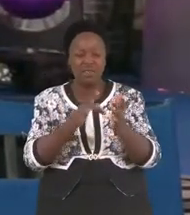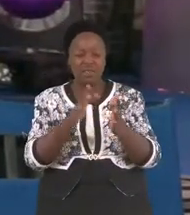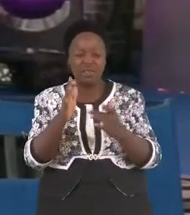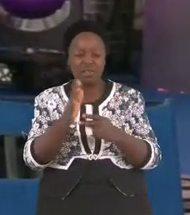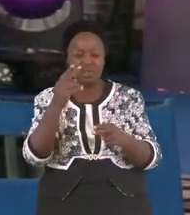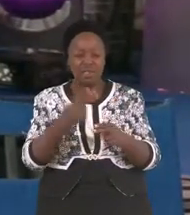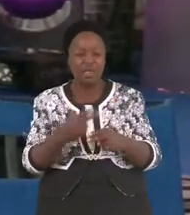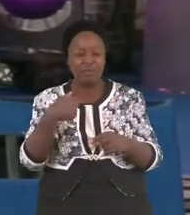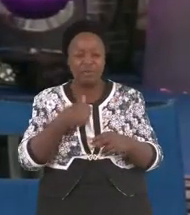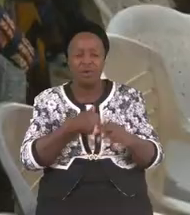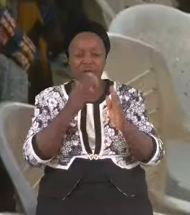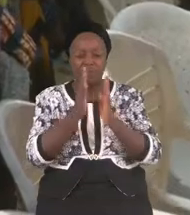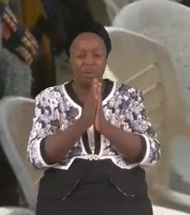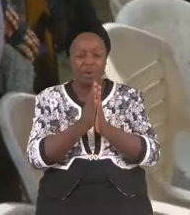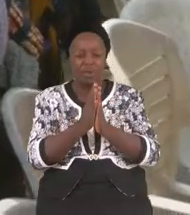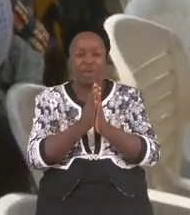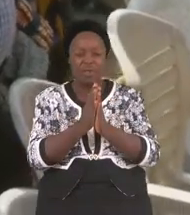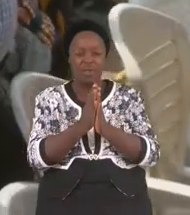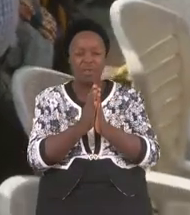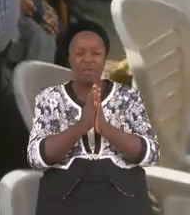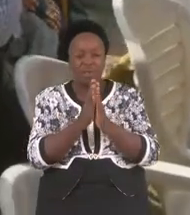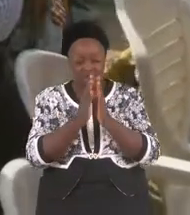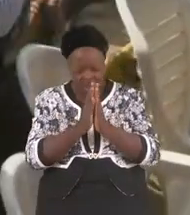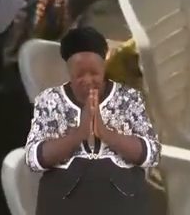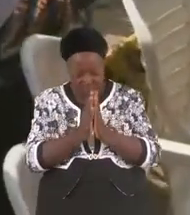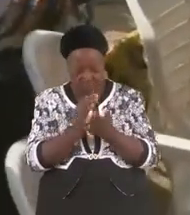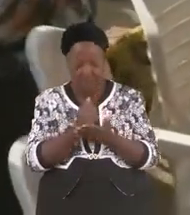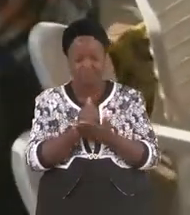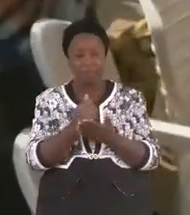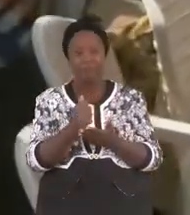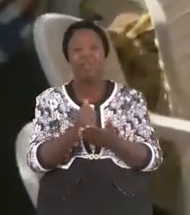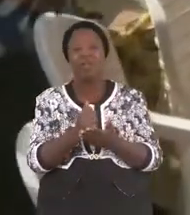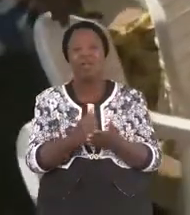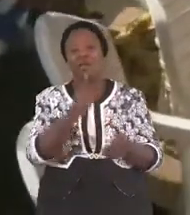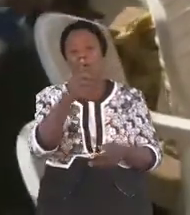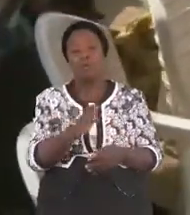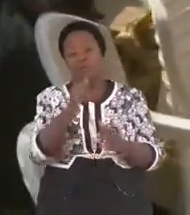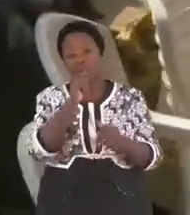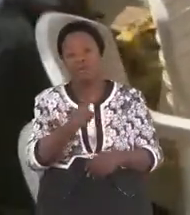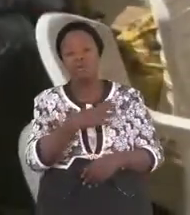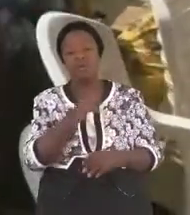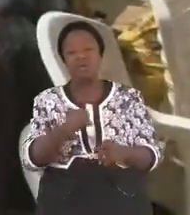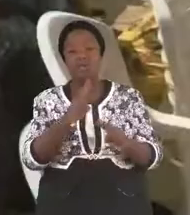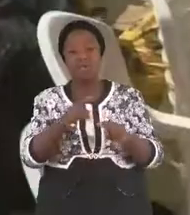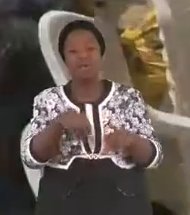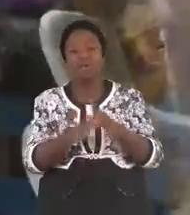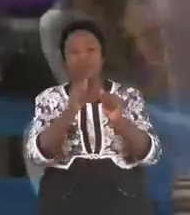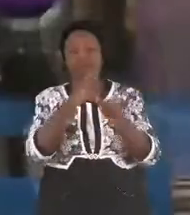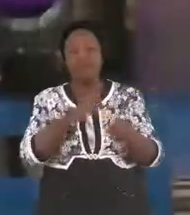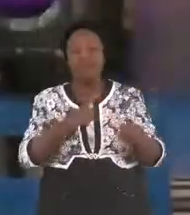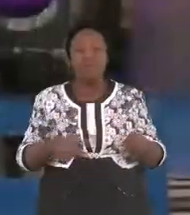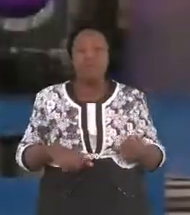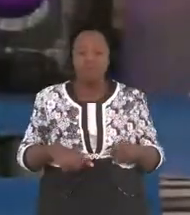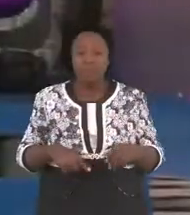we pray. God bless you. You can sit down in the blessing of the Lord. As you